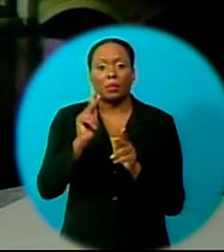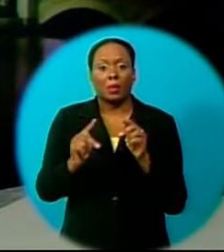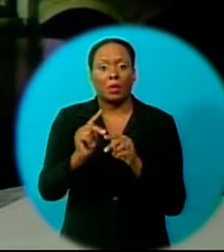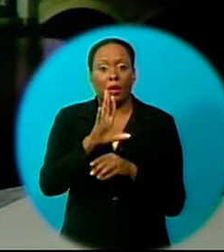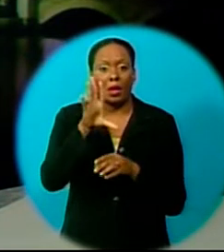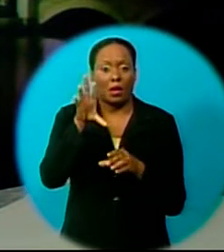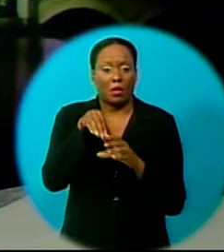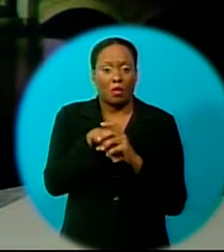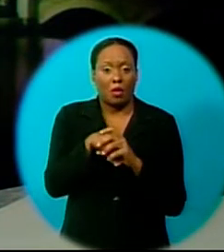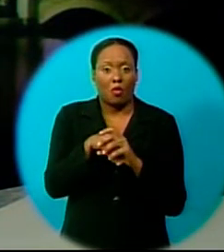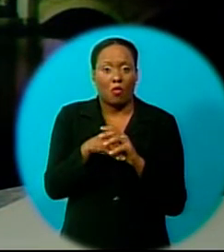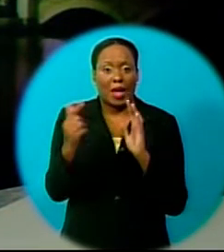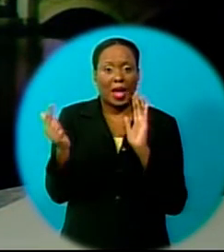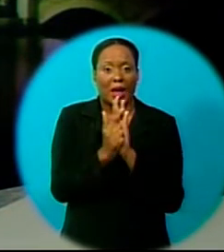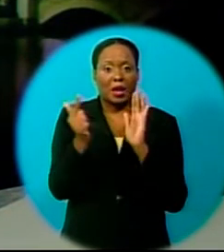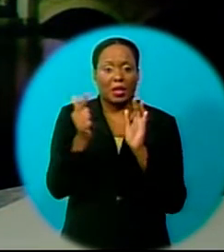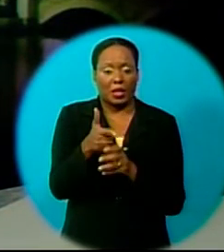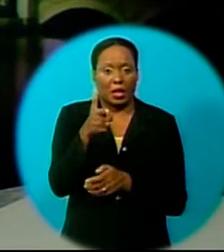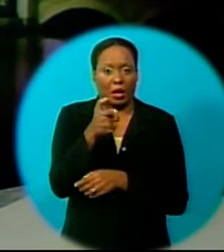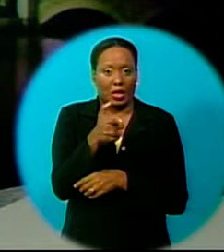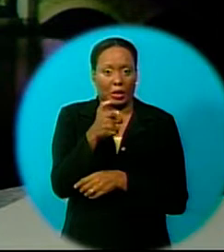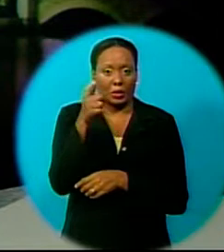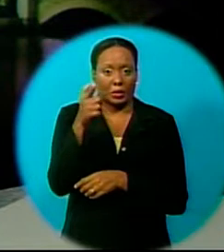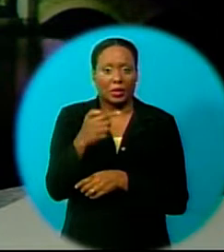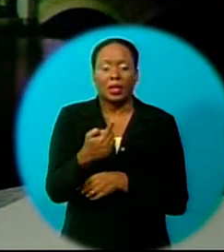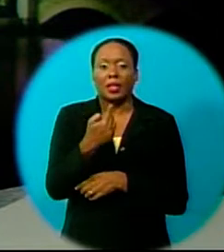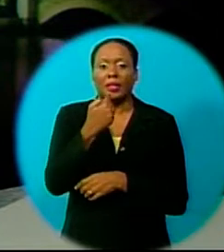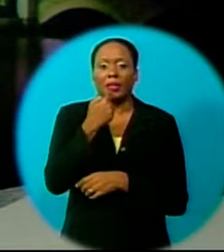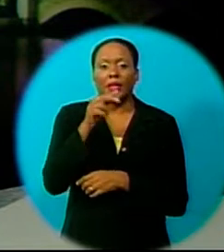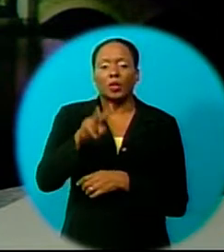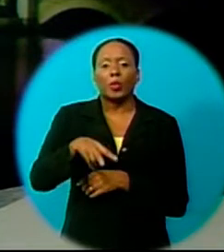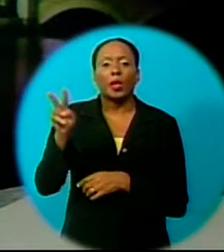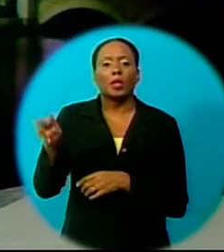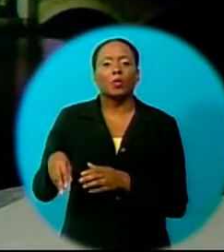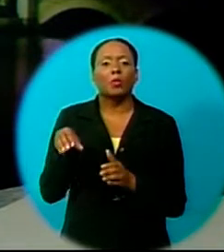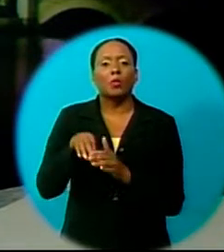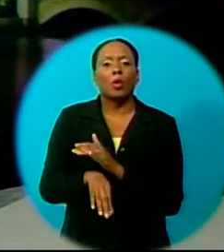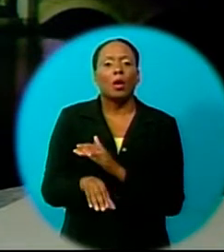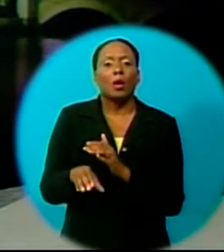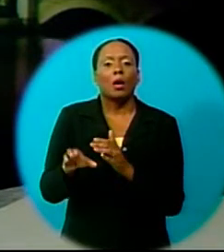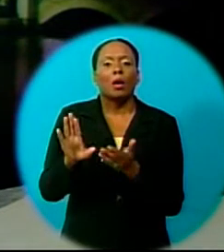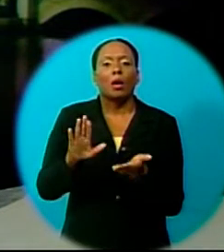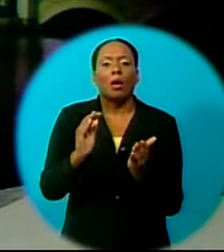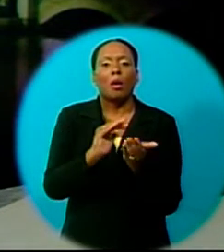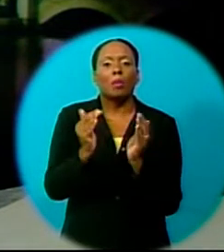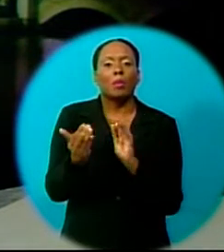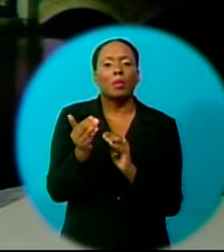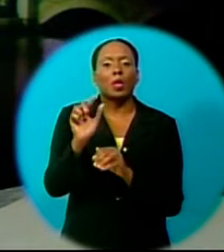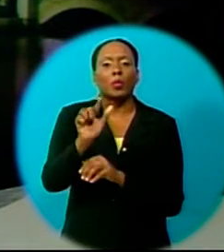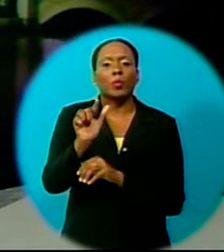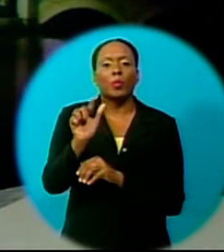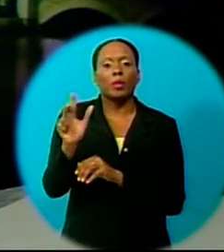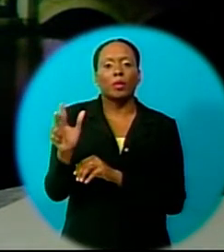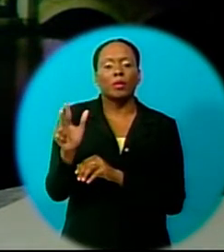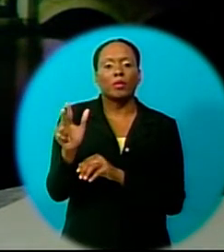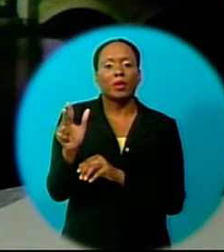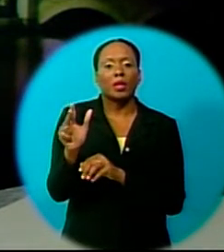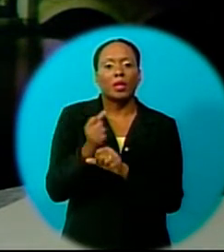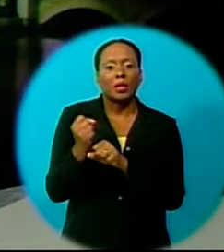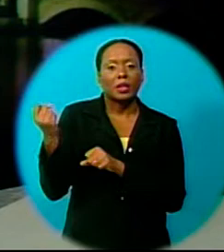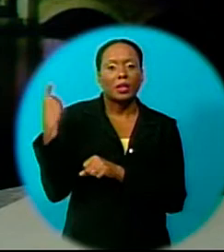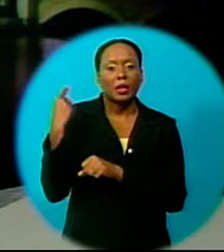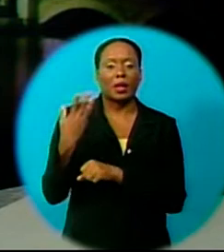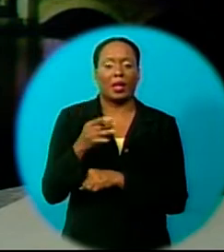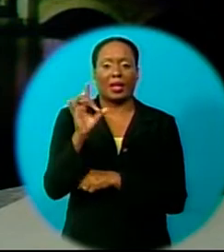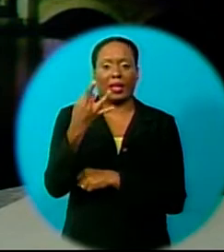involved the use of illegal firearms. He says there have been 22 homicides compared to 23 in 2013. 18 of